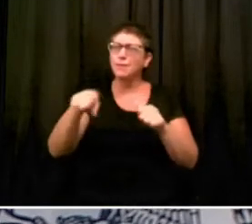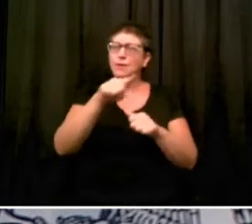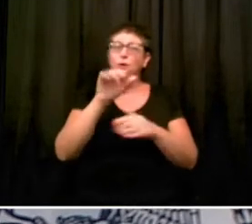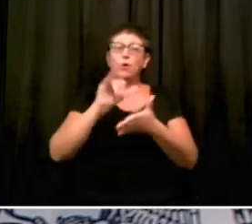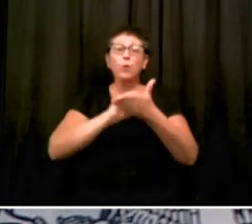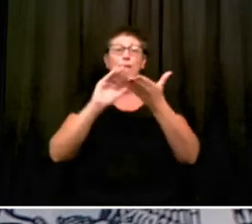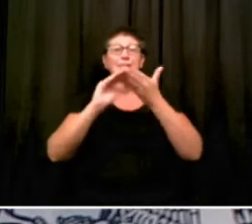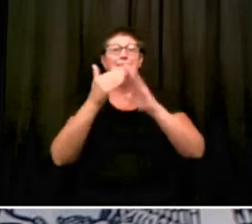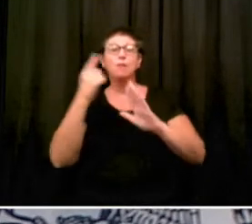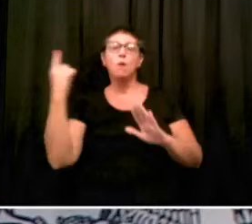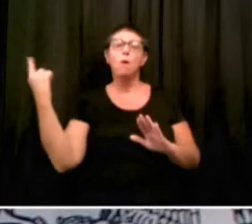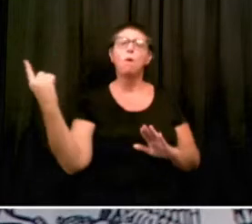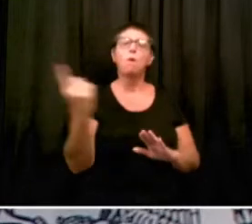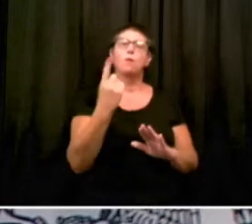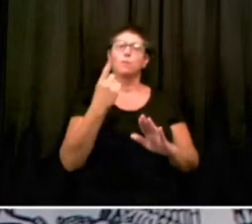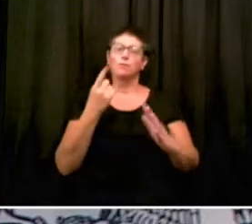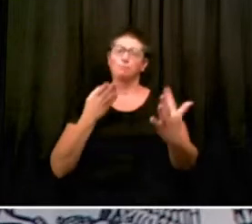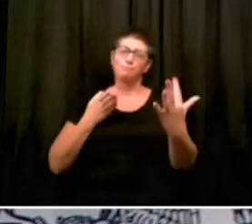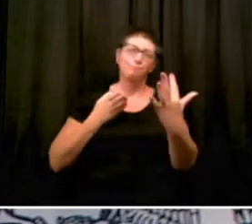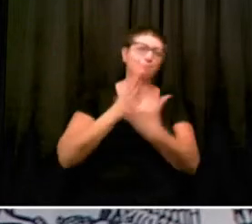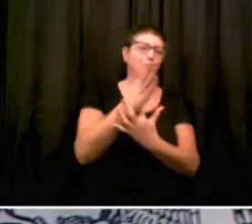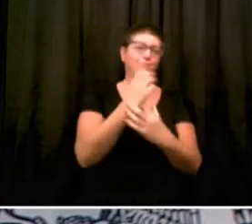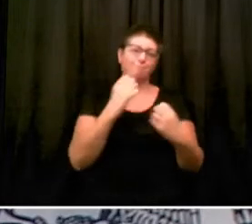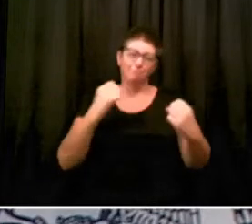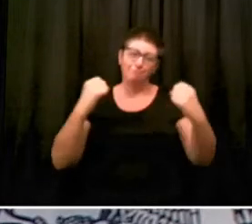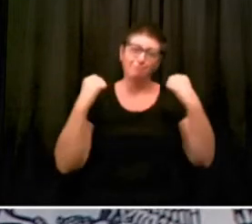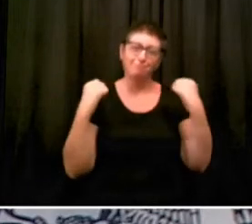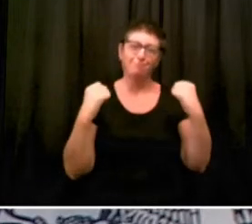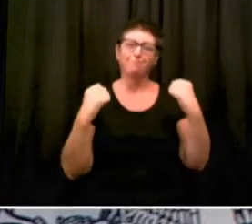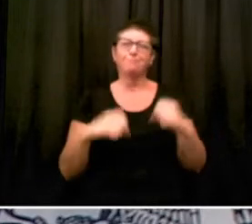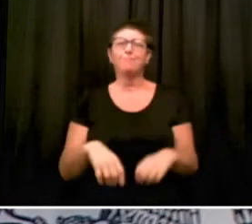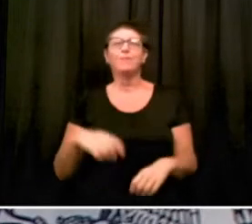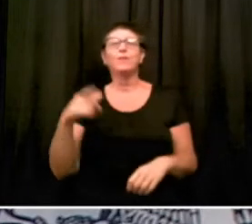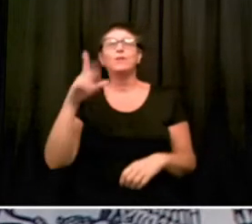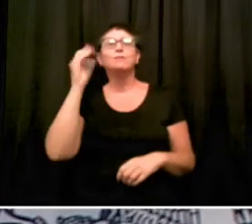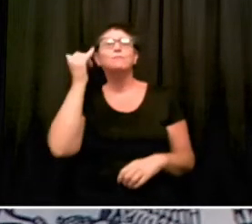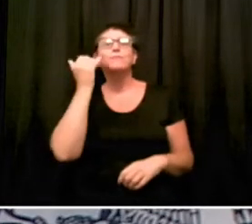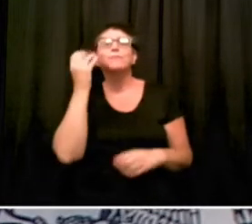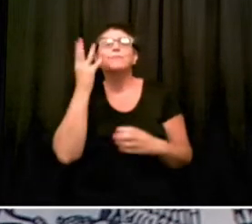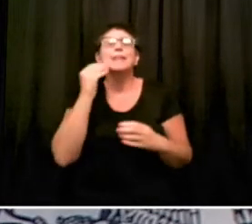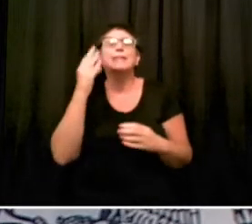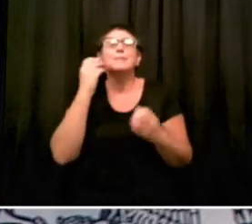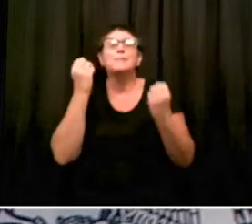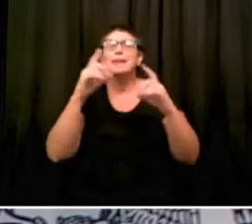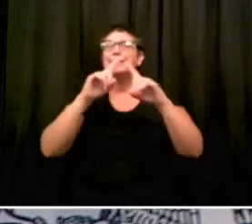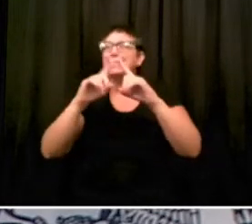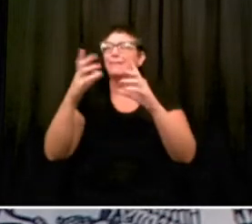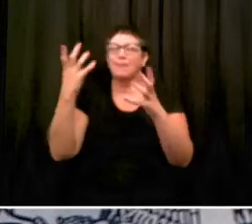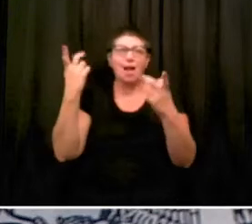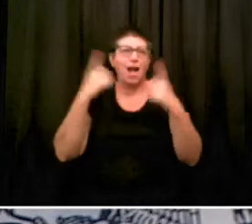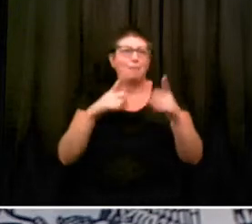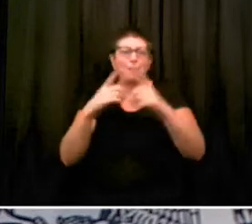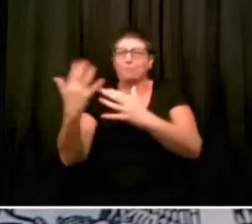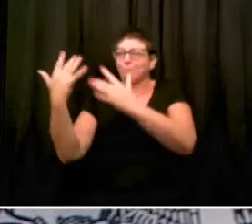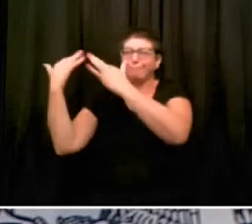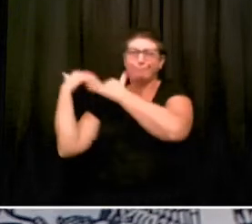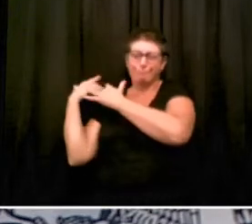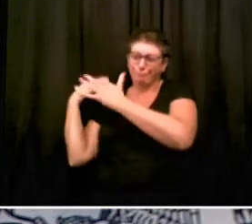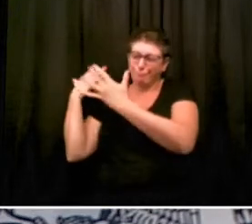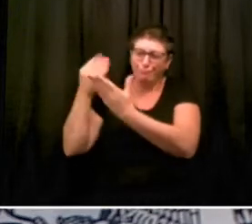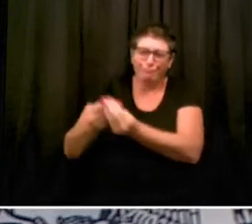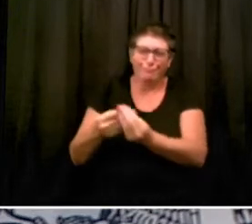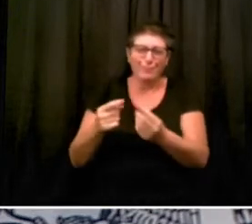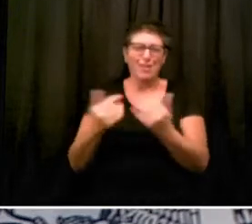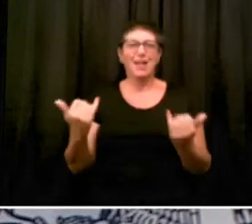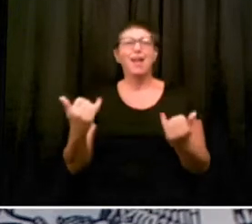before. Everyone knows that. We've faced change before. I actually think there are a few places in the world better at dealing with